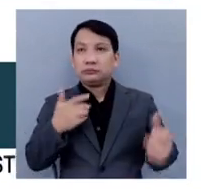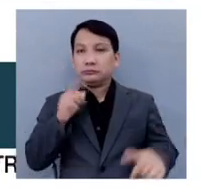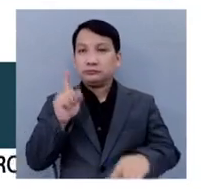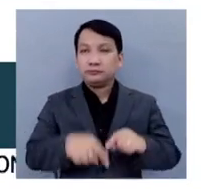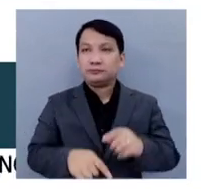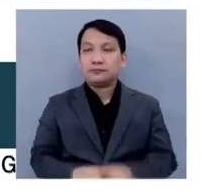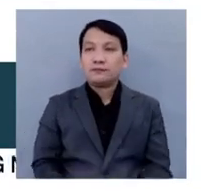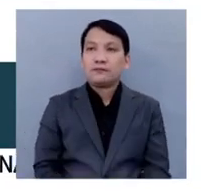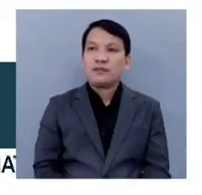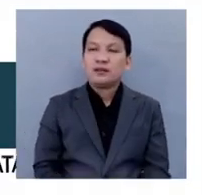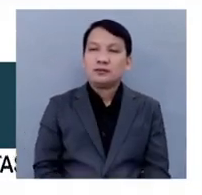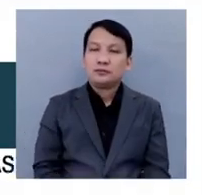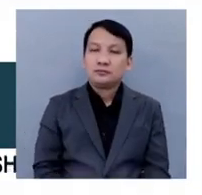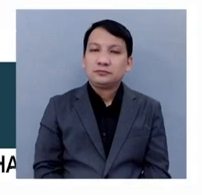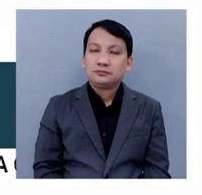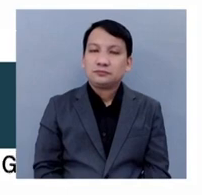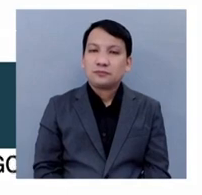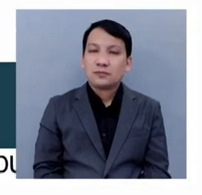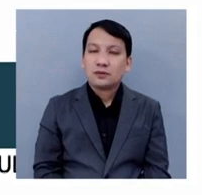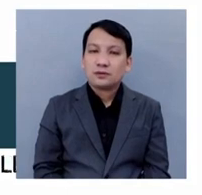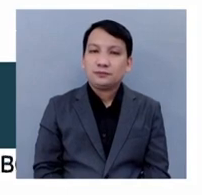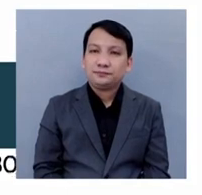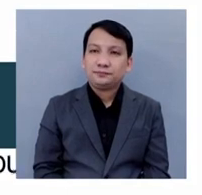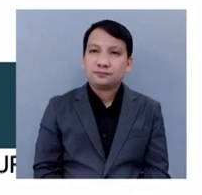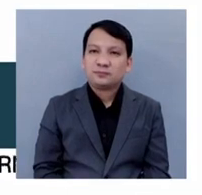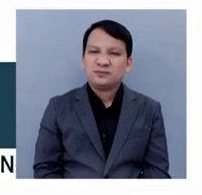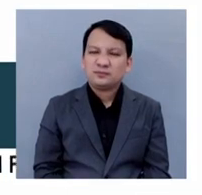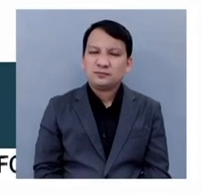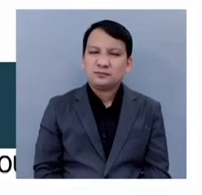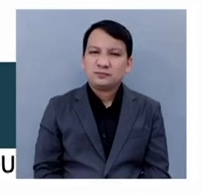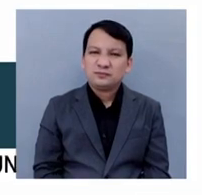you let's talk about